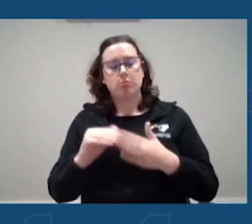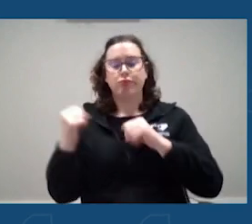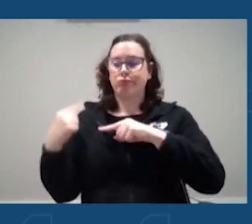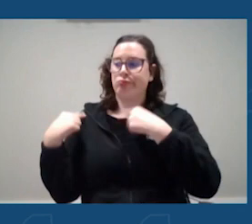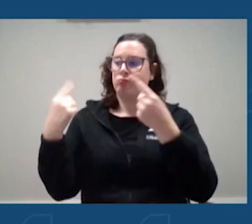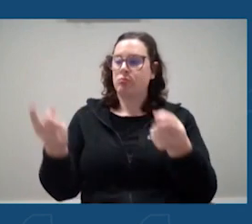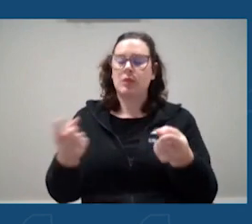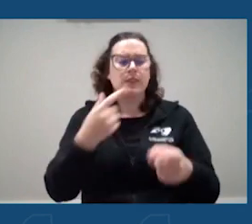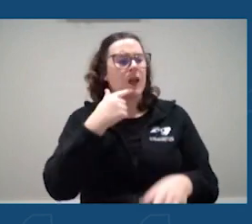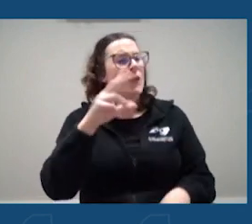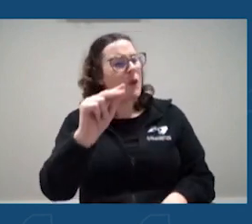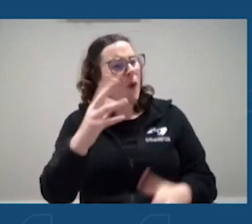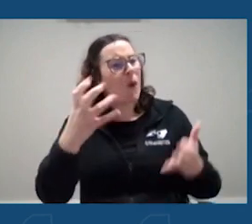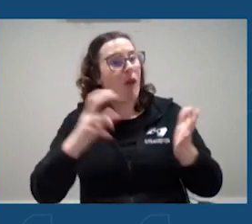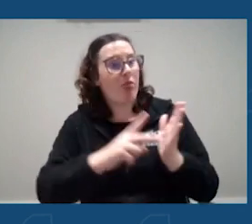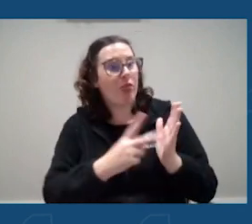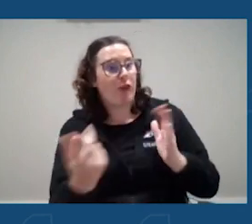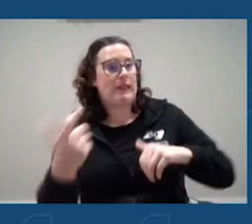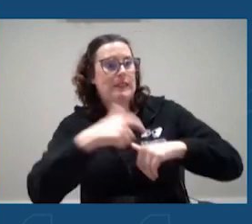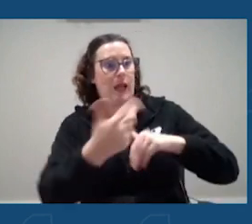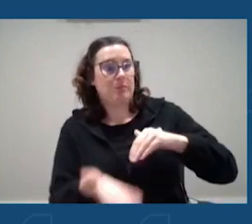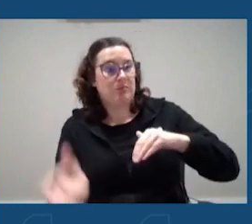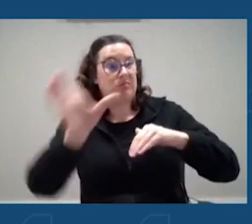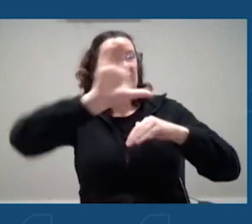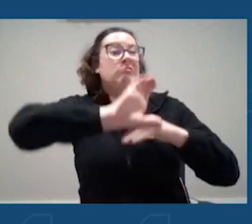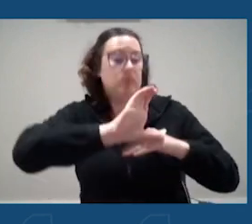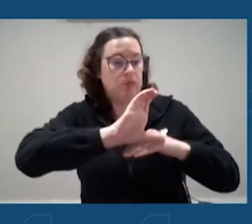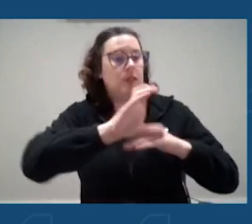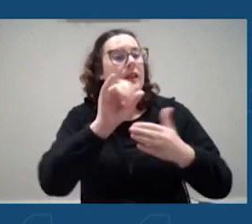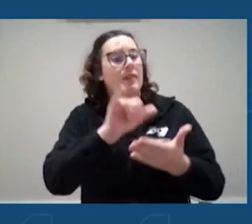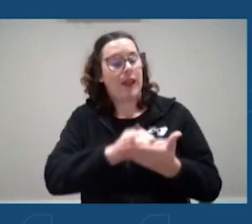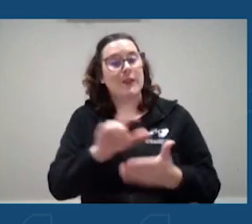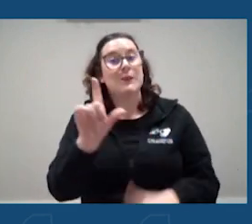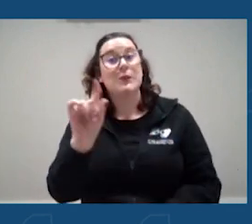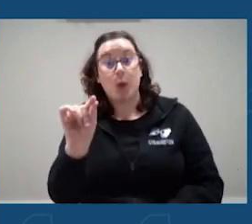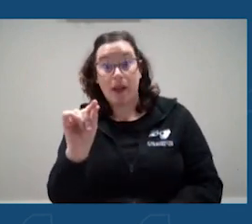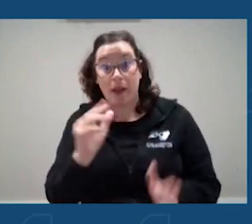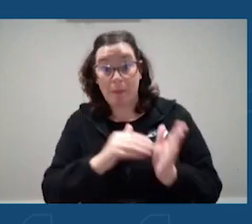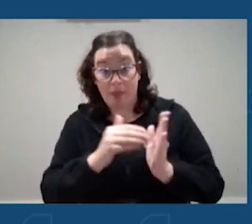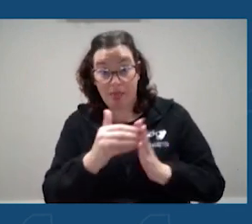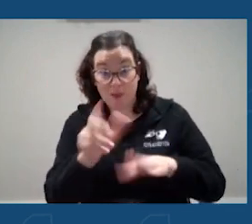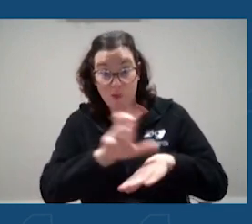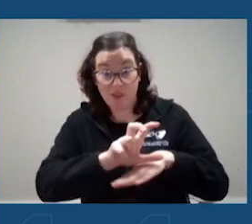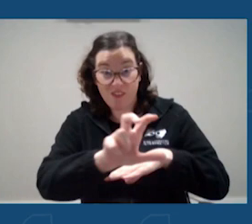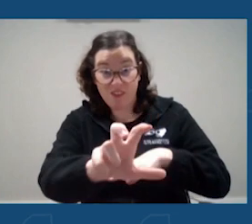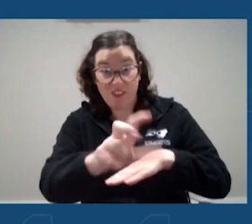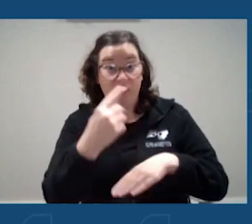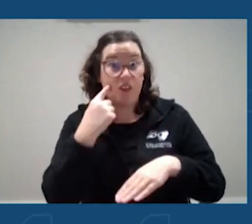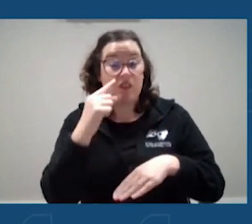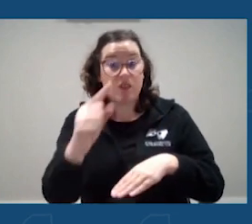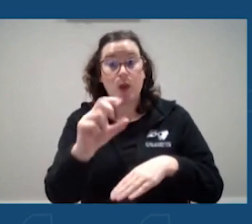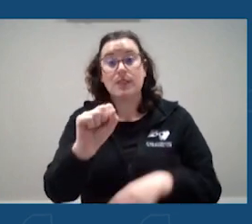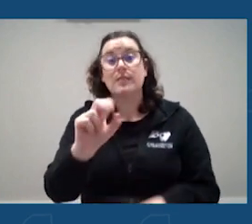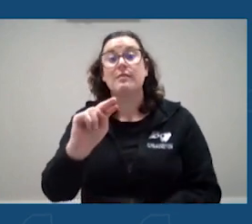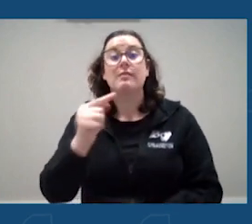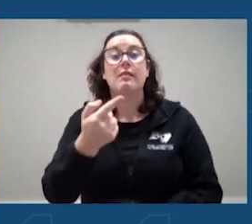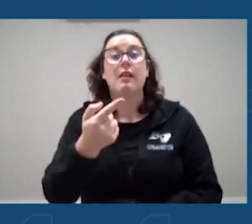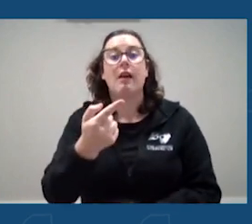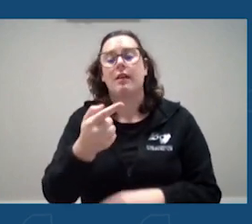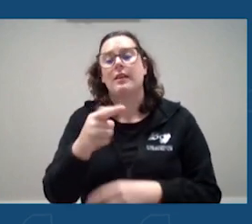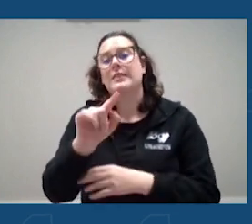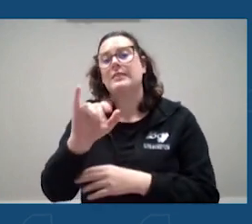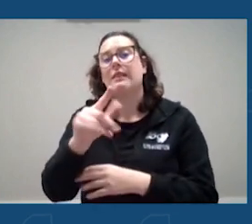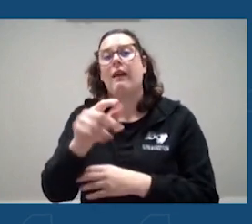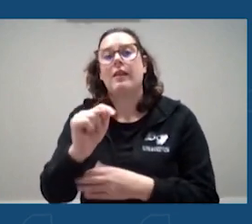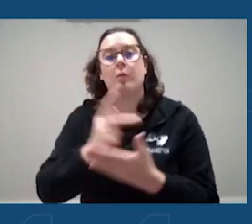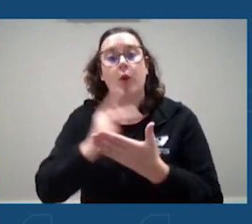amount of money. Okay, let's triple that. So that's exactly the $20 million that we're investing in snug-type programs, as well as money for law